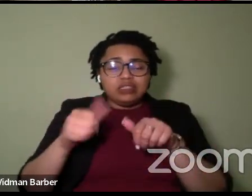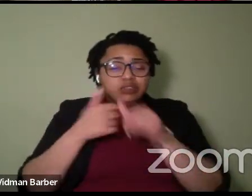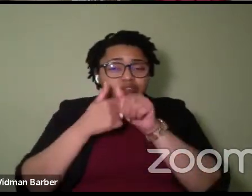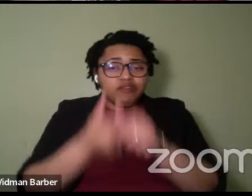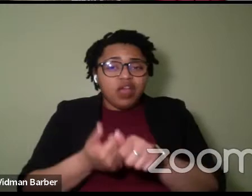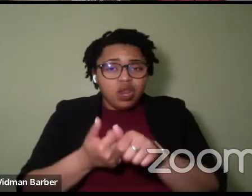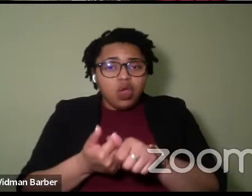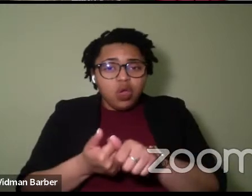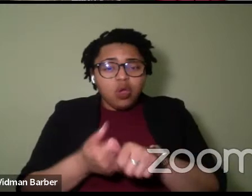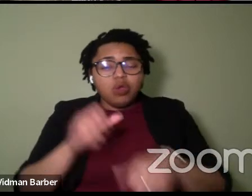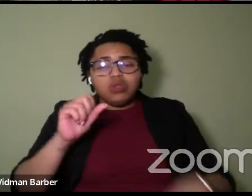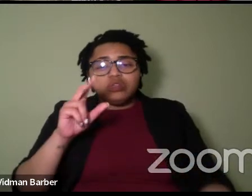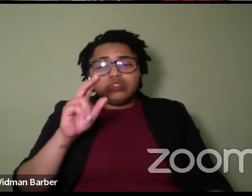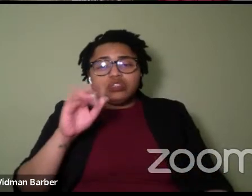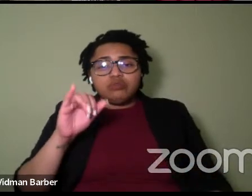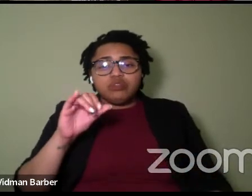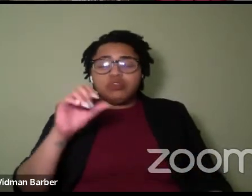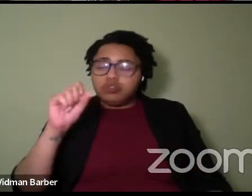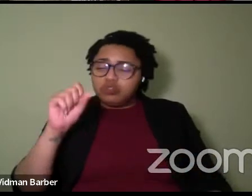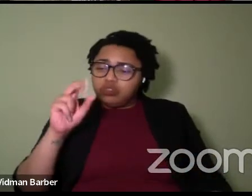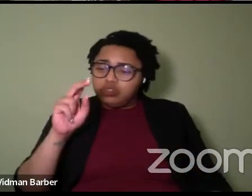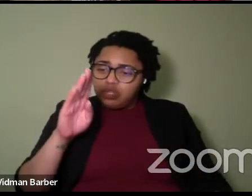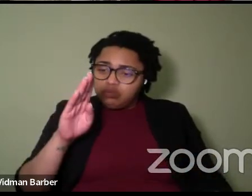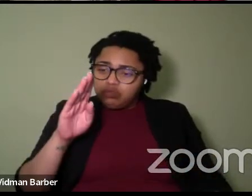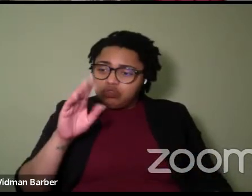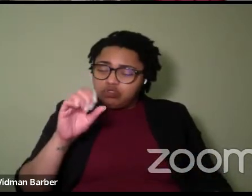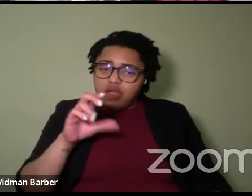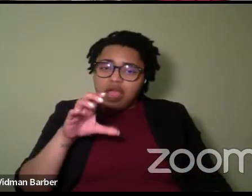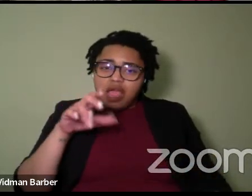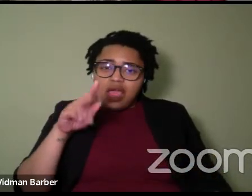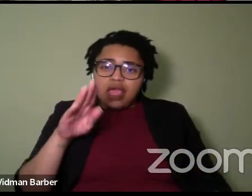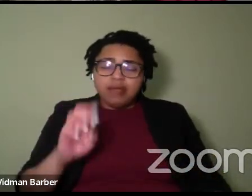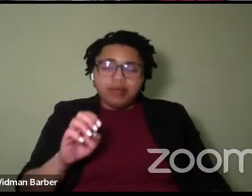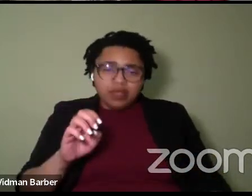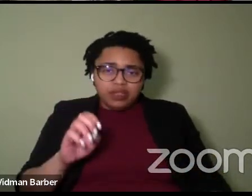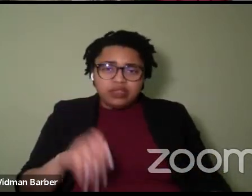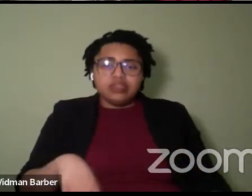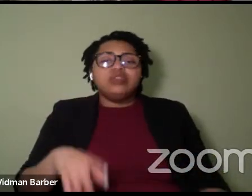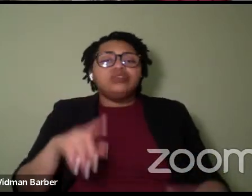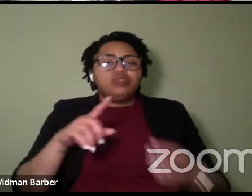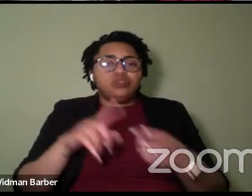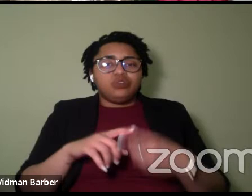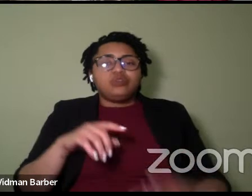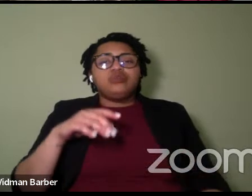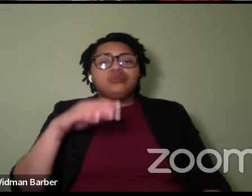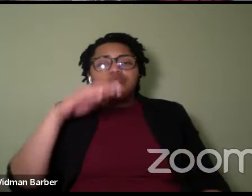we have our PhD student, Salome Berglass, talking all things marine kelp on